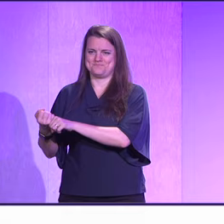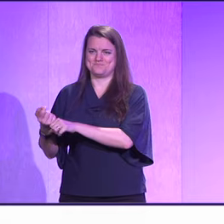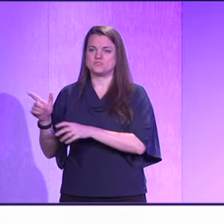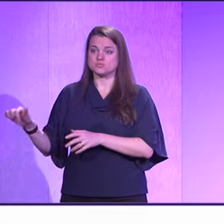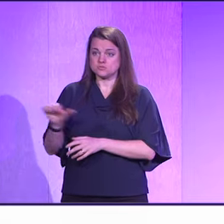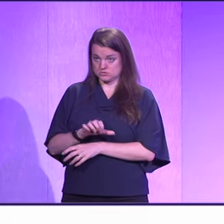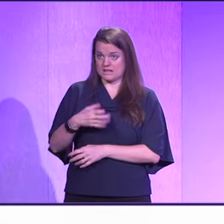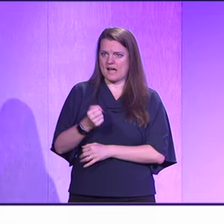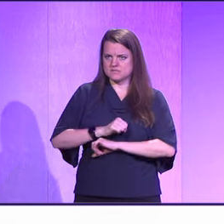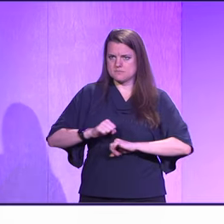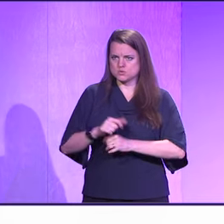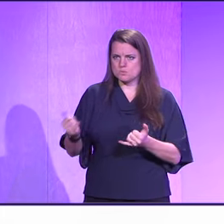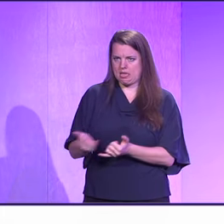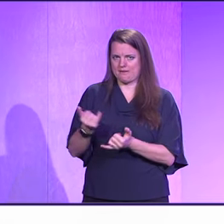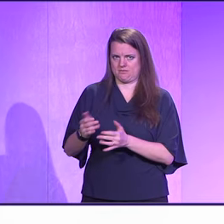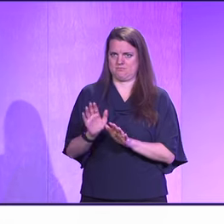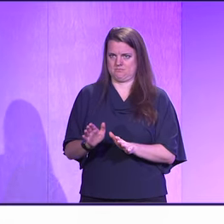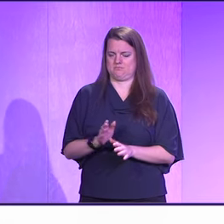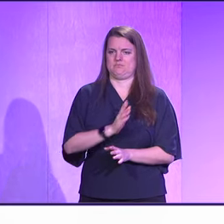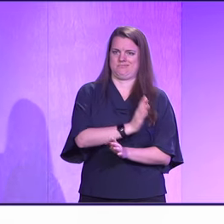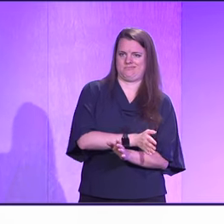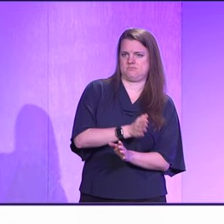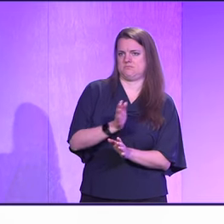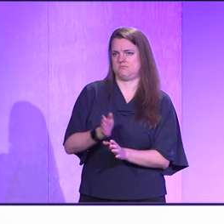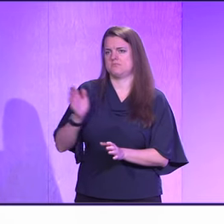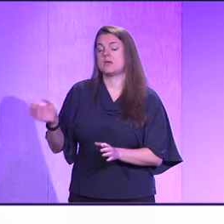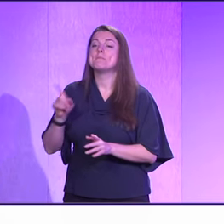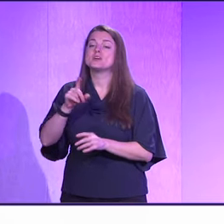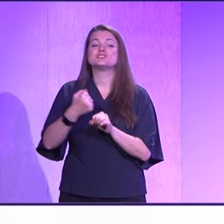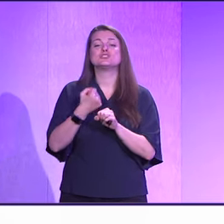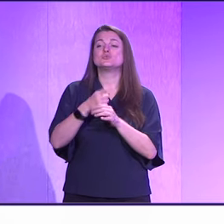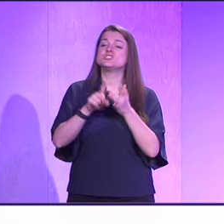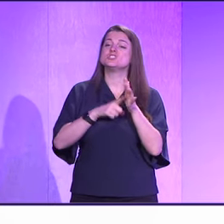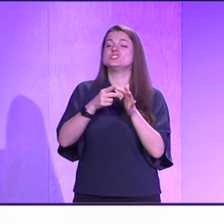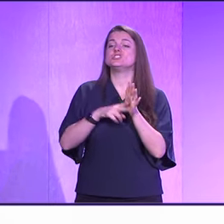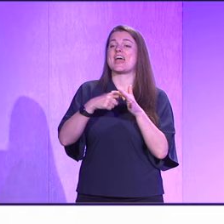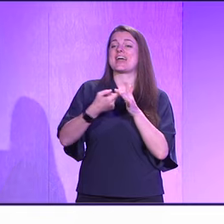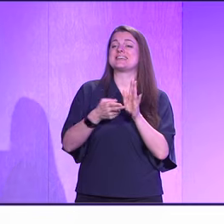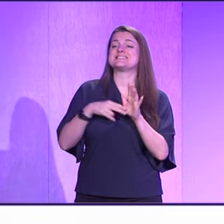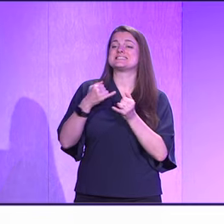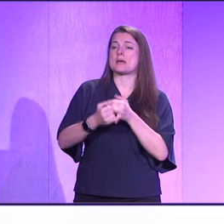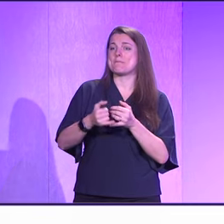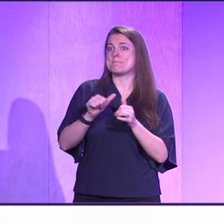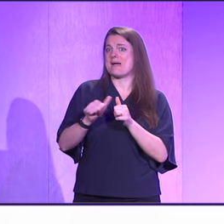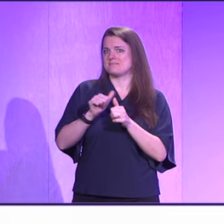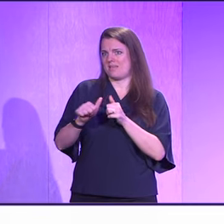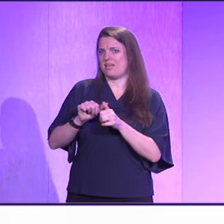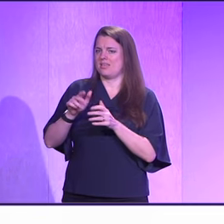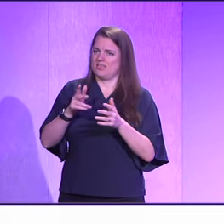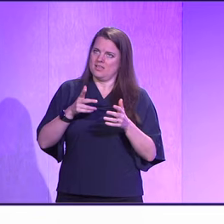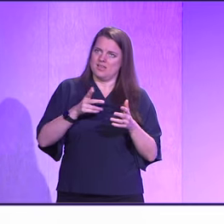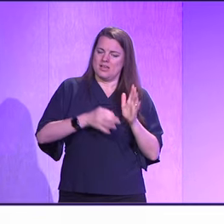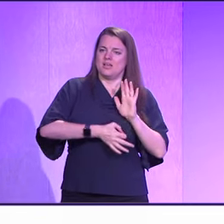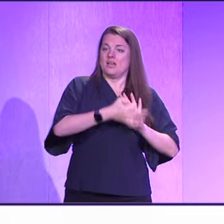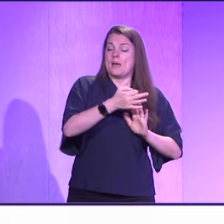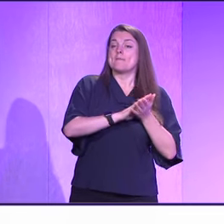around or anything else. Through doing Jenkins better, and then of course, you know, the standard thing of cloud is infrastructure as code.